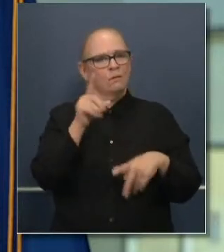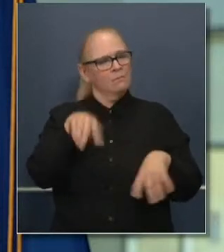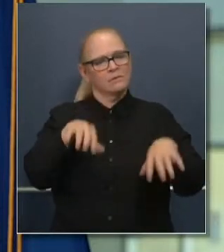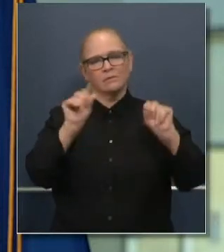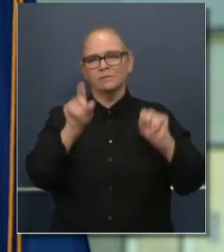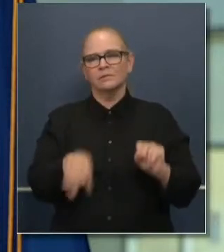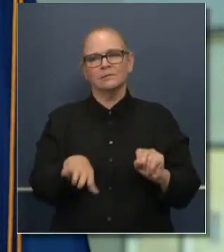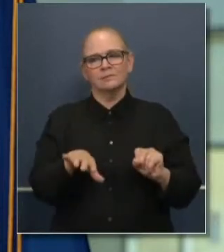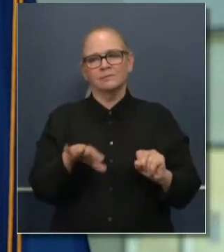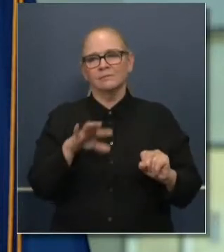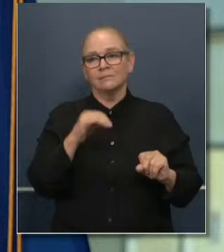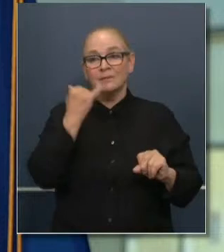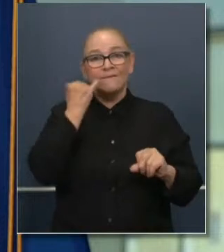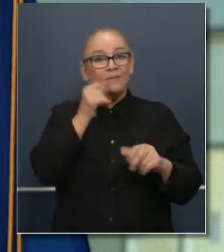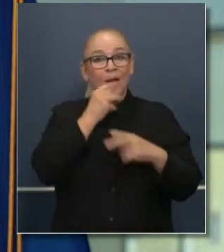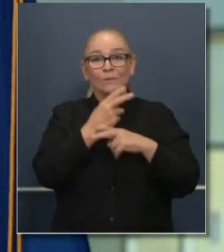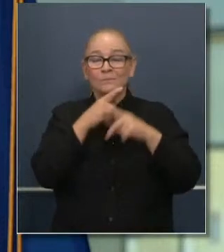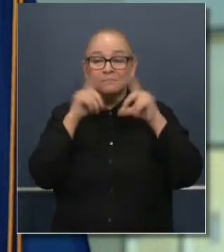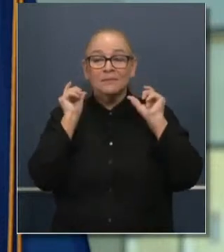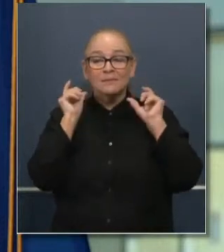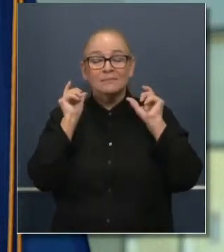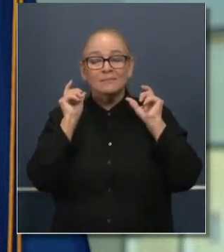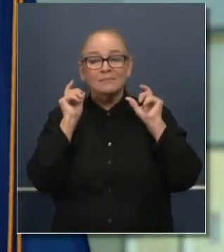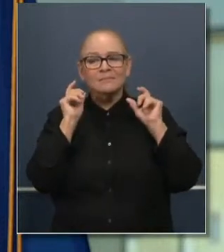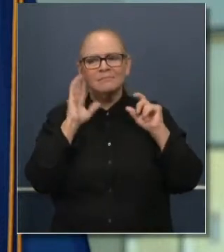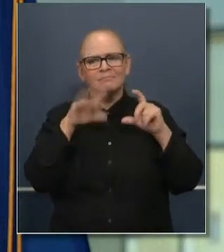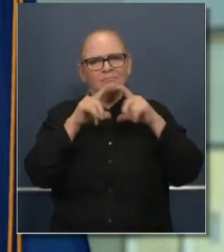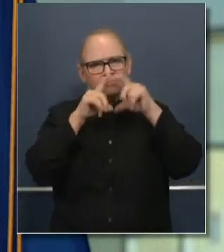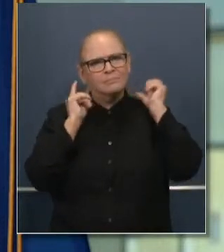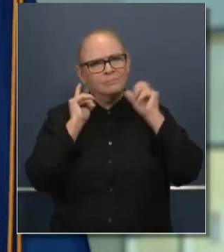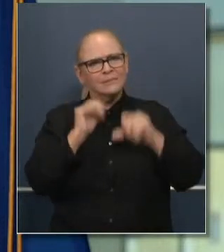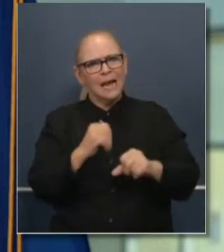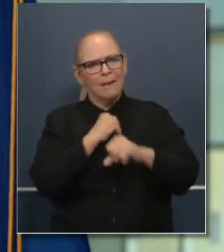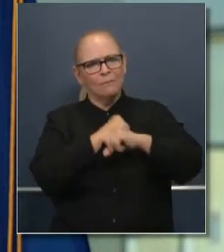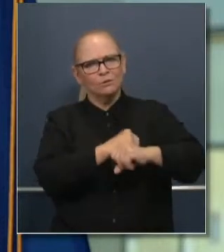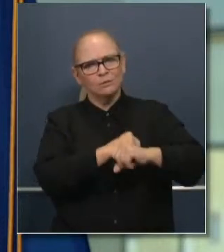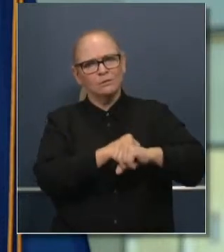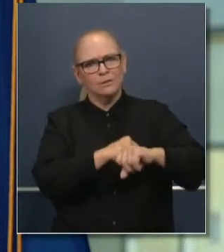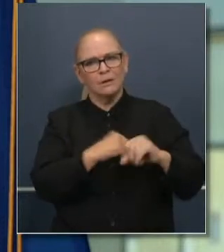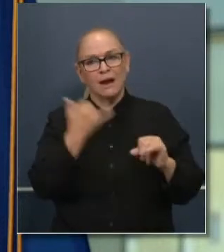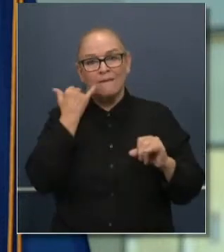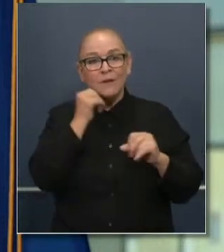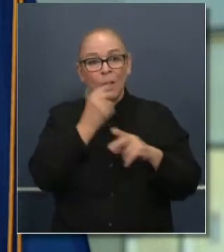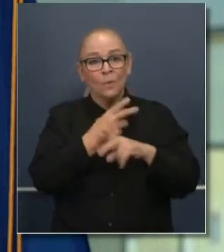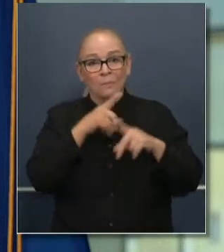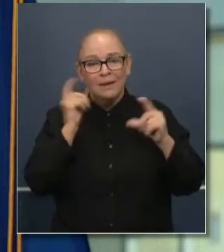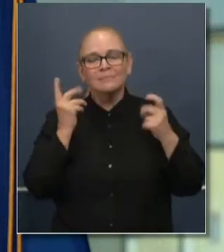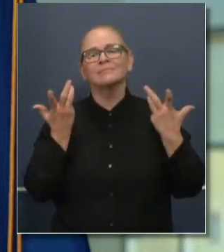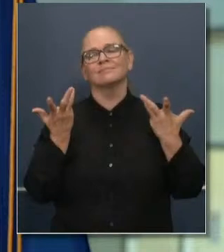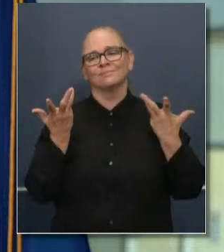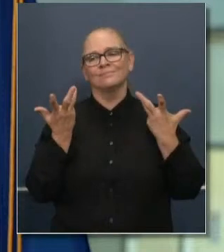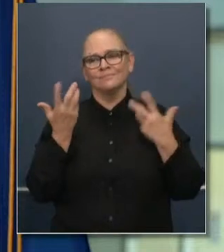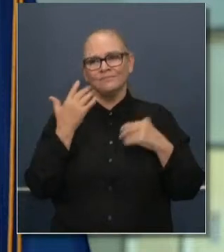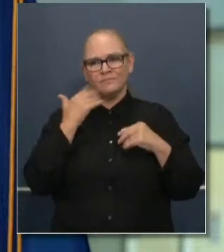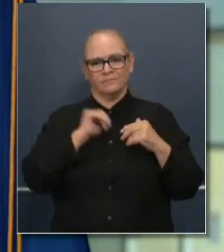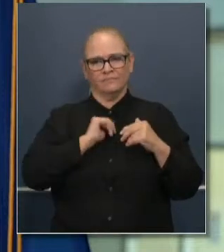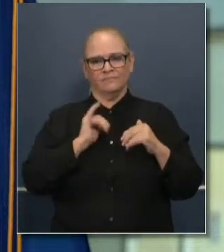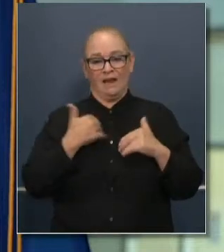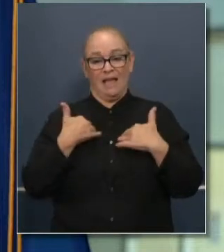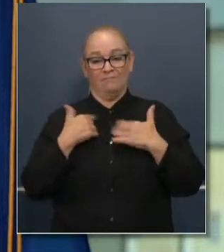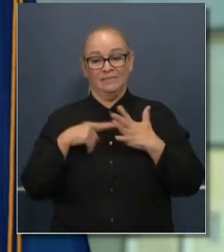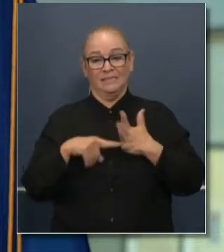in reducing transmission. If you're experiencing symptoms, you should go immediately and get tested. If you're not and you're a close